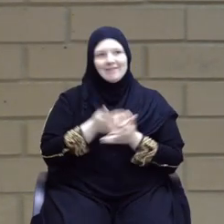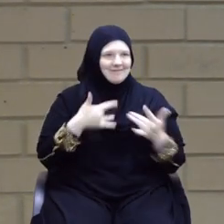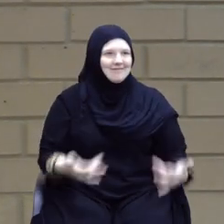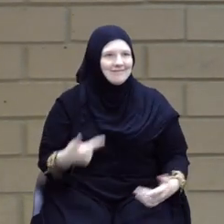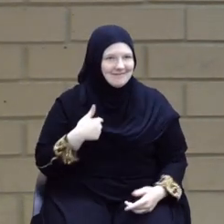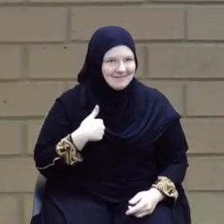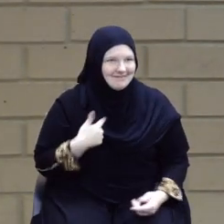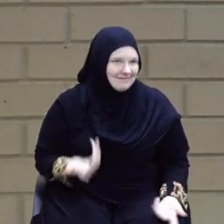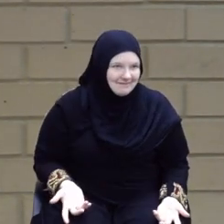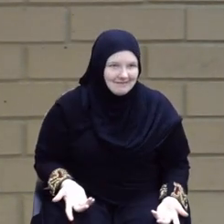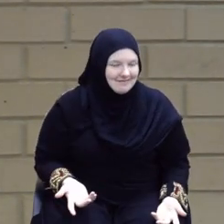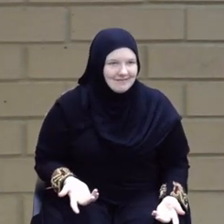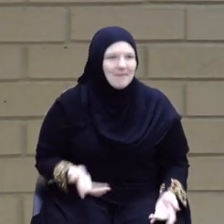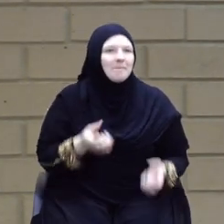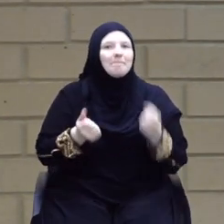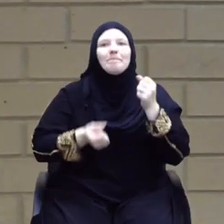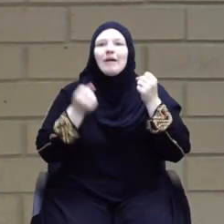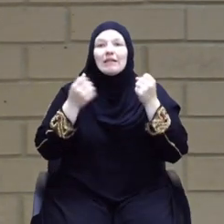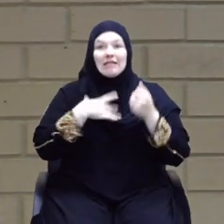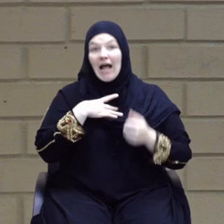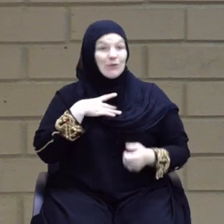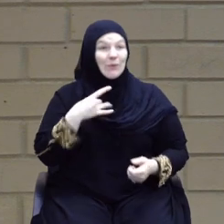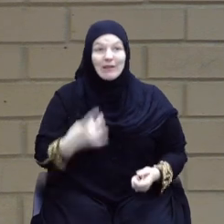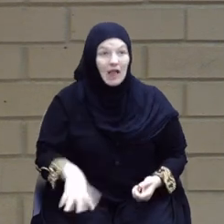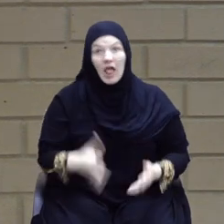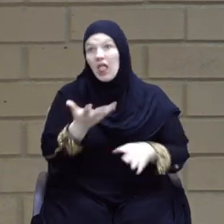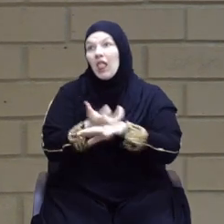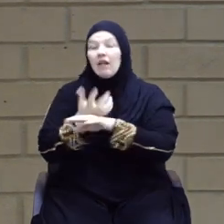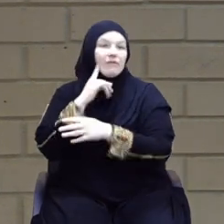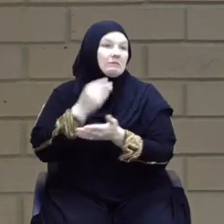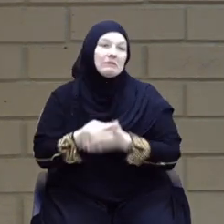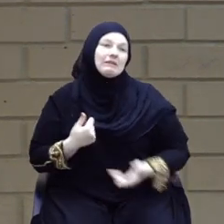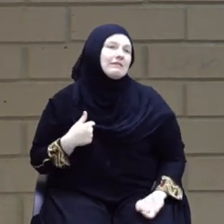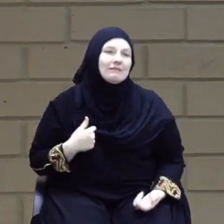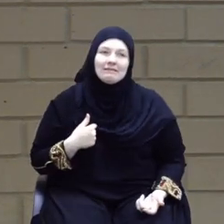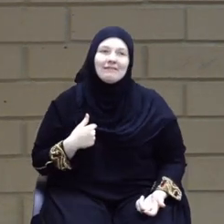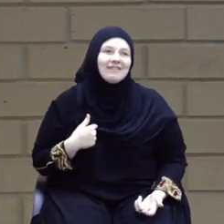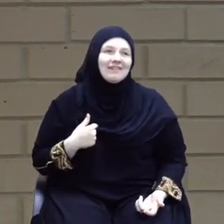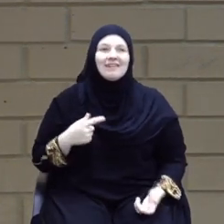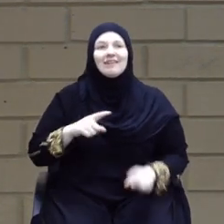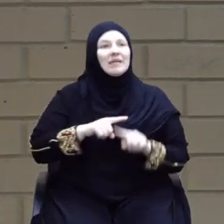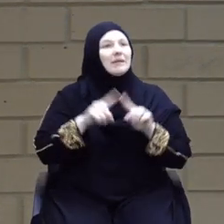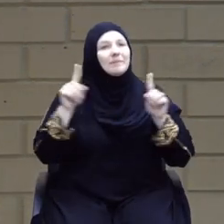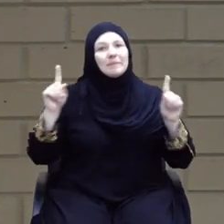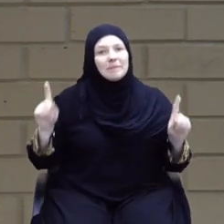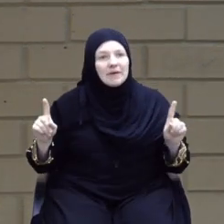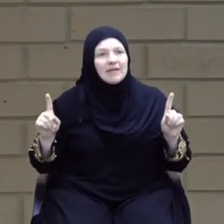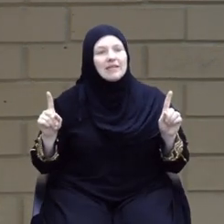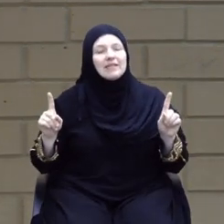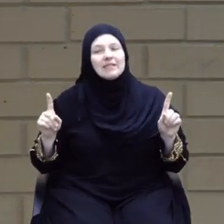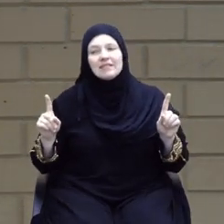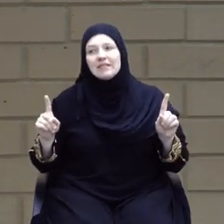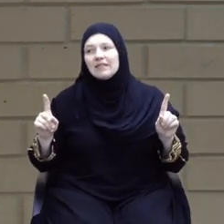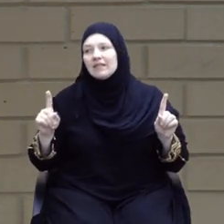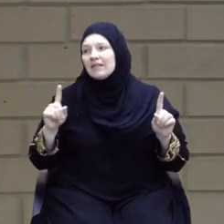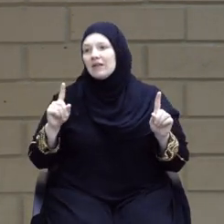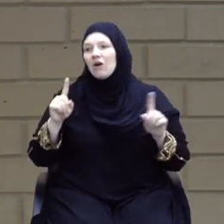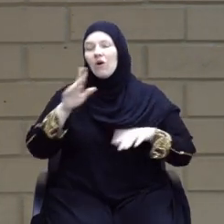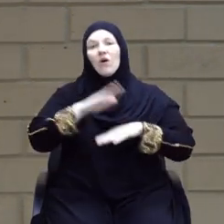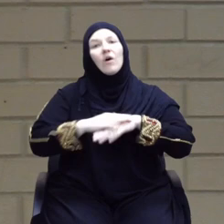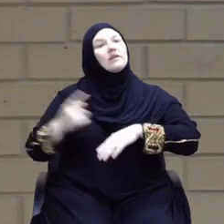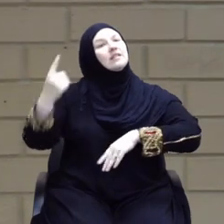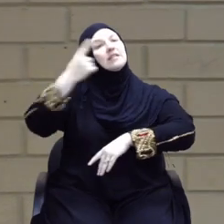not good. It does not stand in the day of judgment to say, Ya